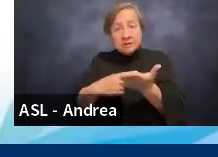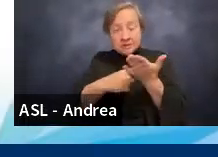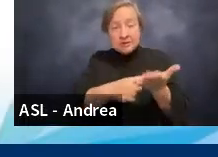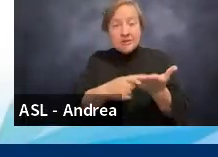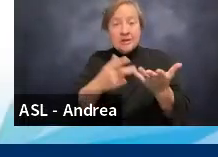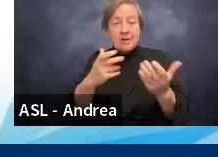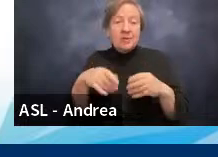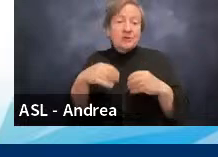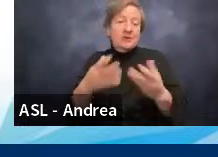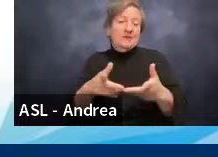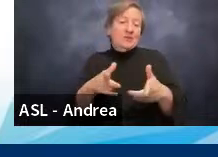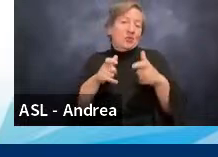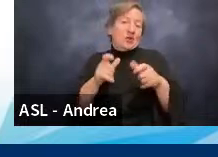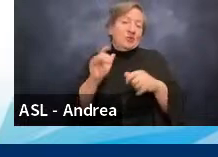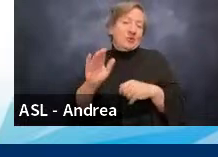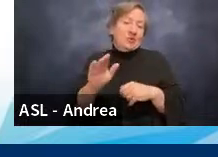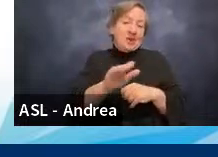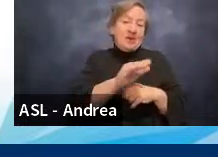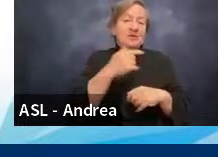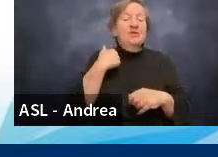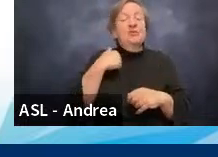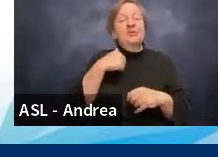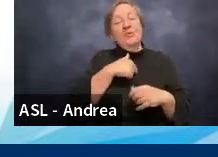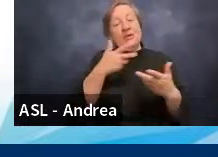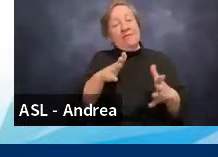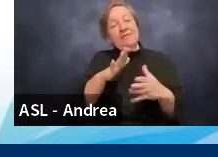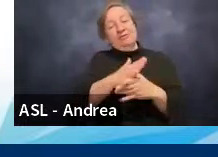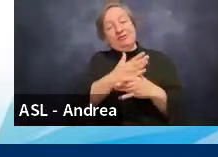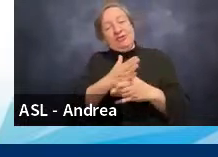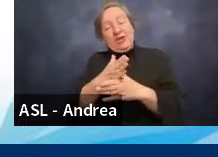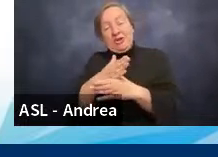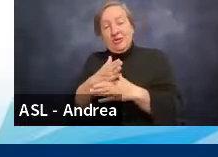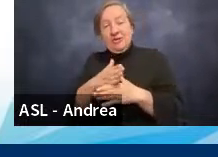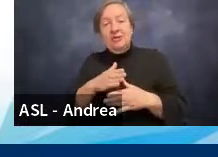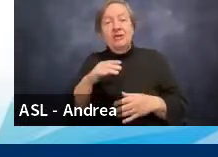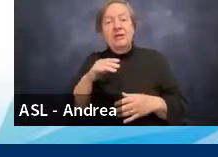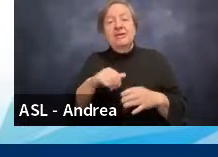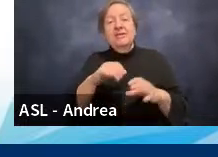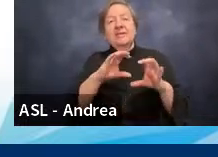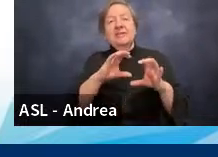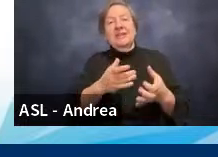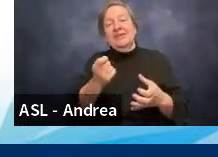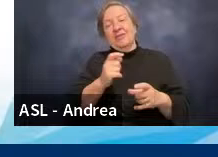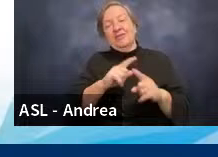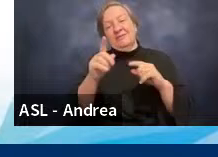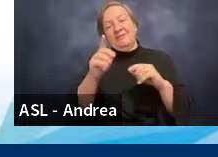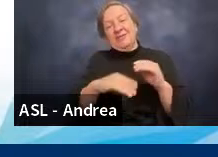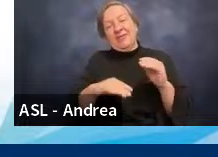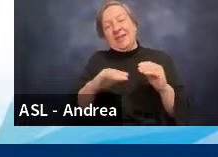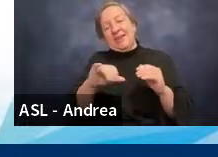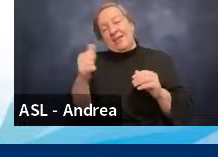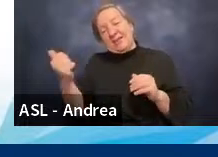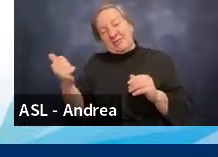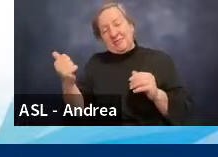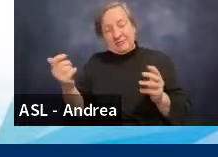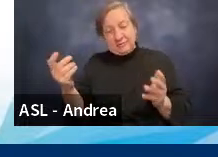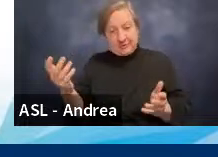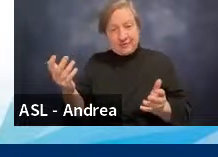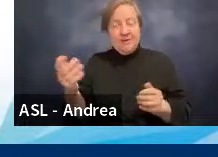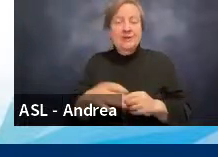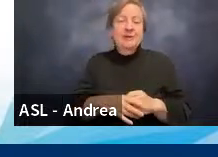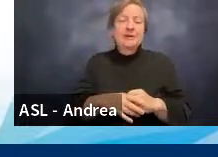just wanted to give a quick reminder, as we've shared, this category is a bit different than some of our others in that